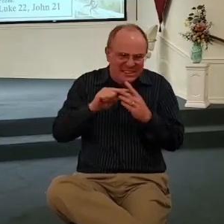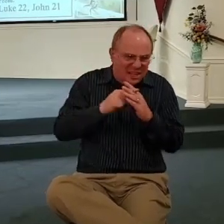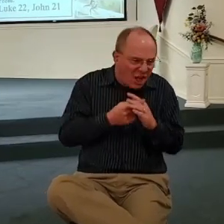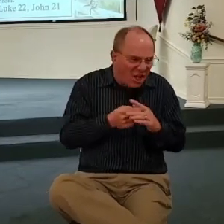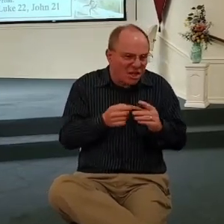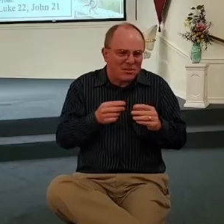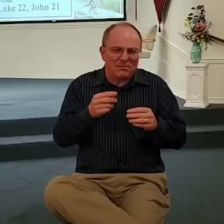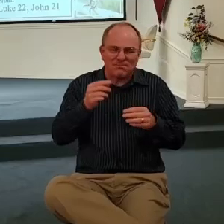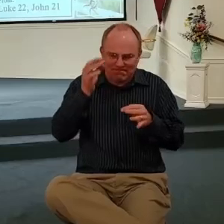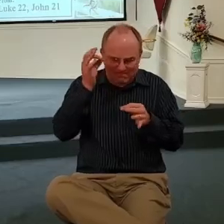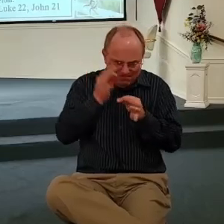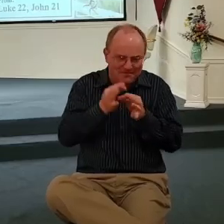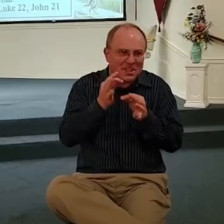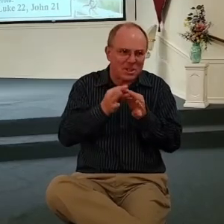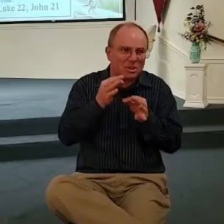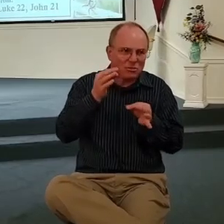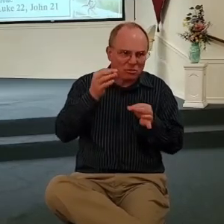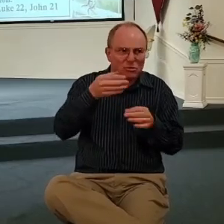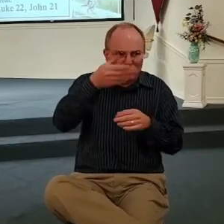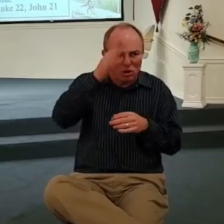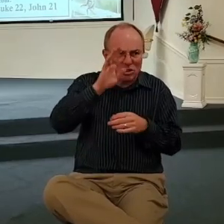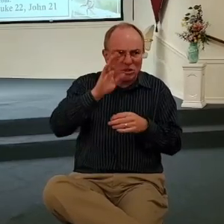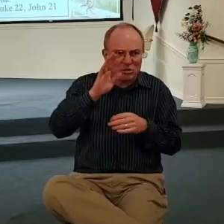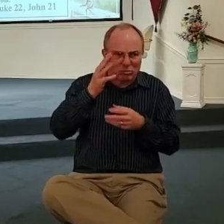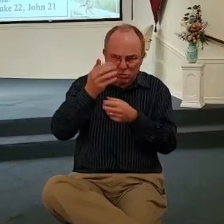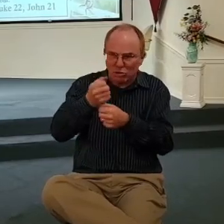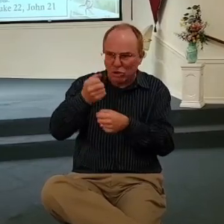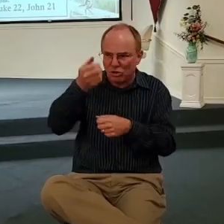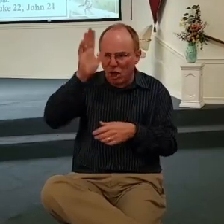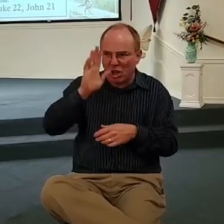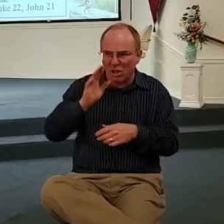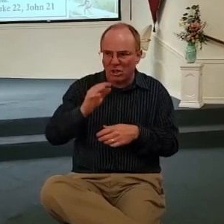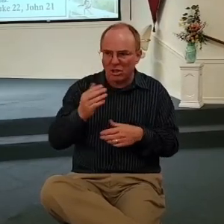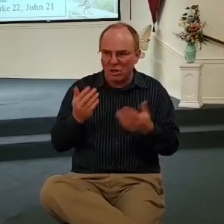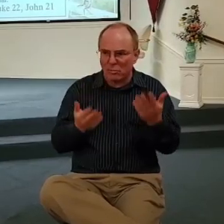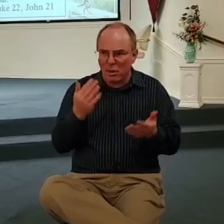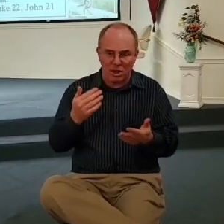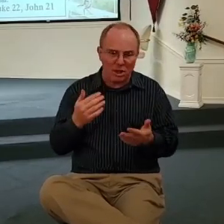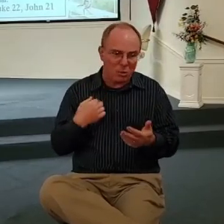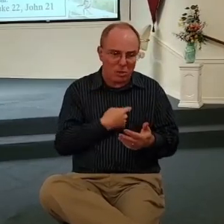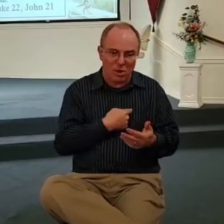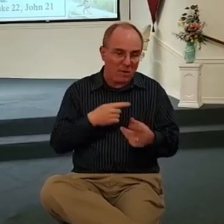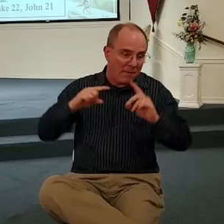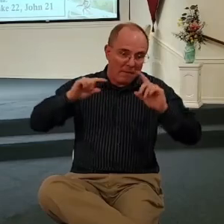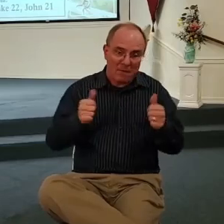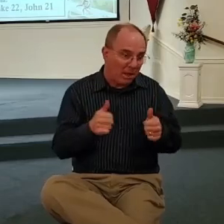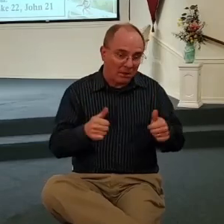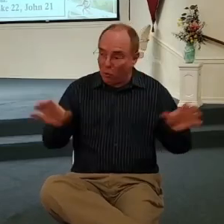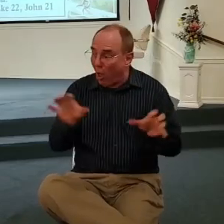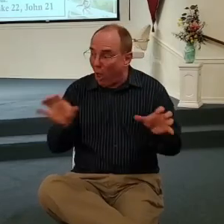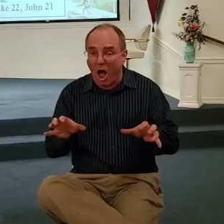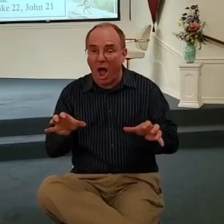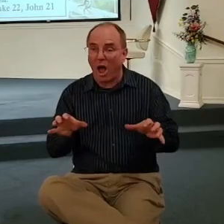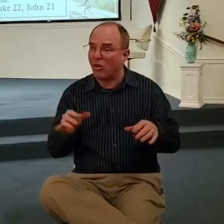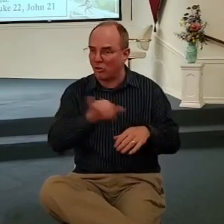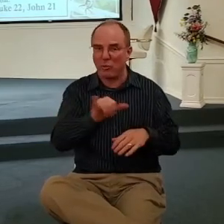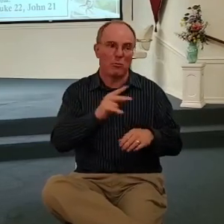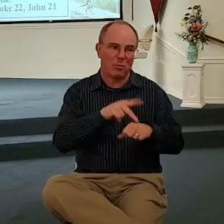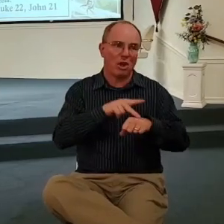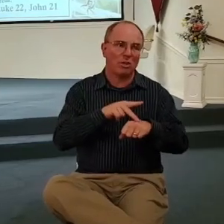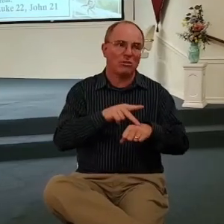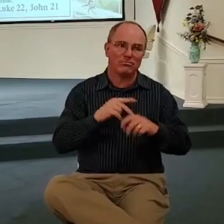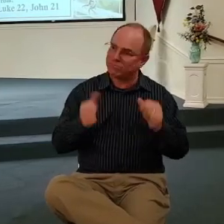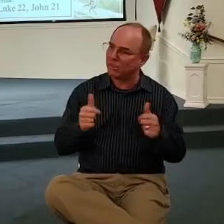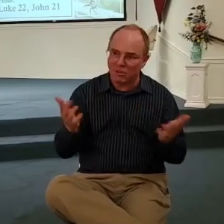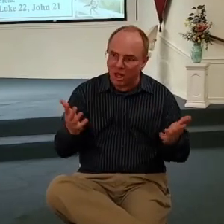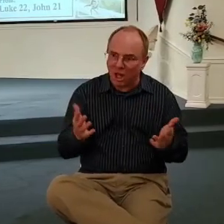wondering if this is for you. Like Peter, we might be impulsive. We might be quick to react. Maybe at times we